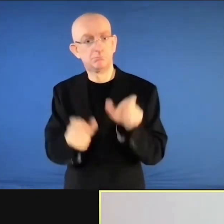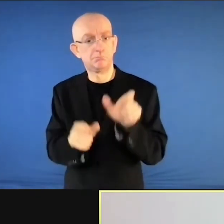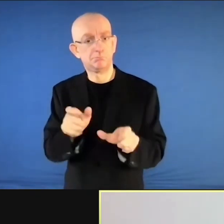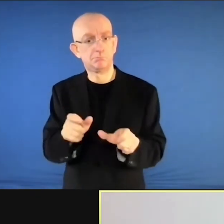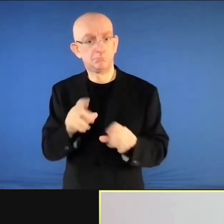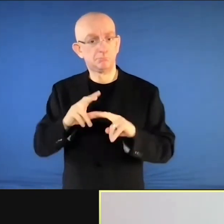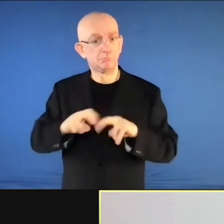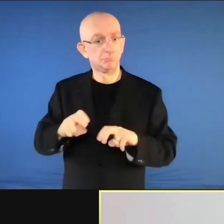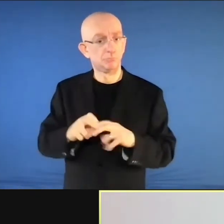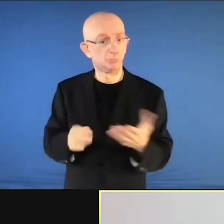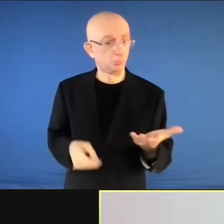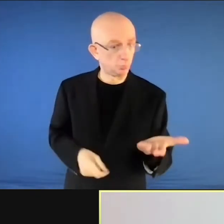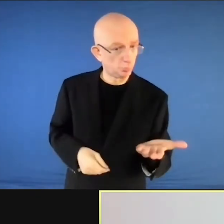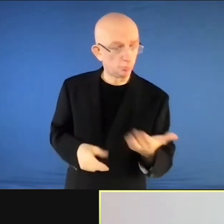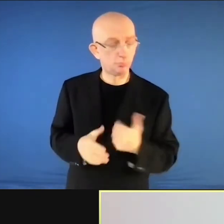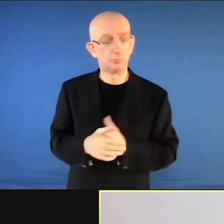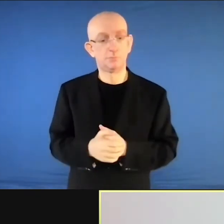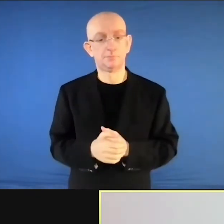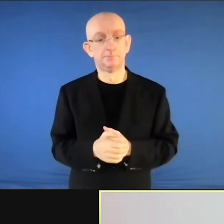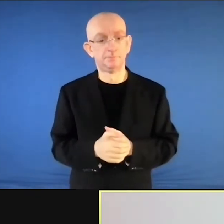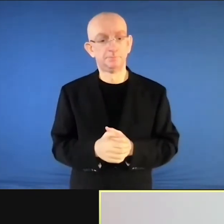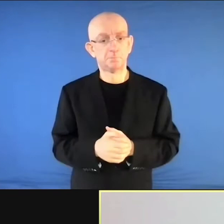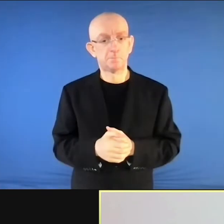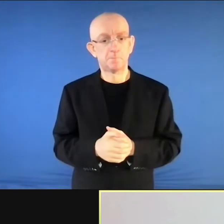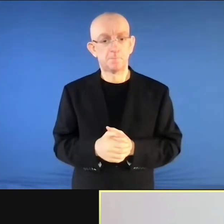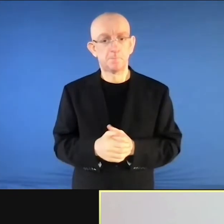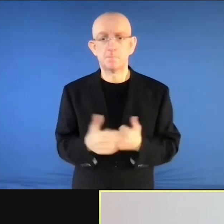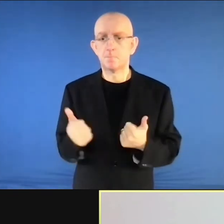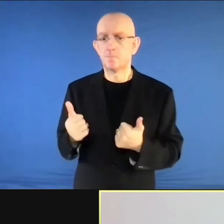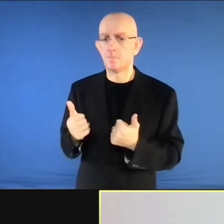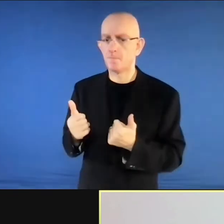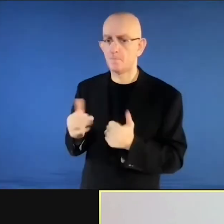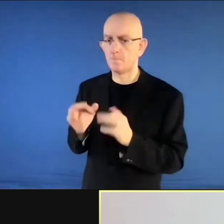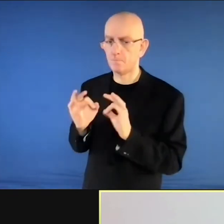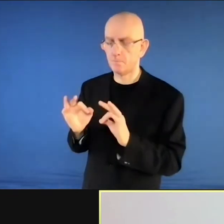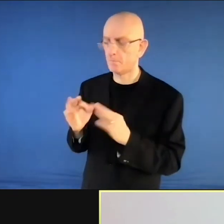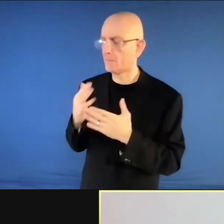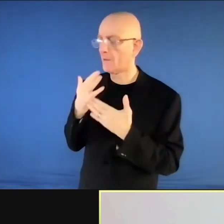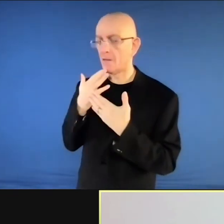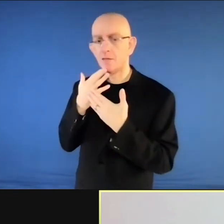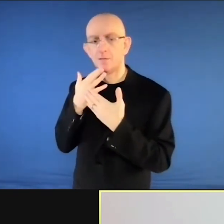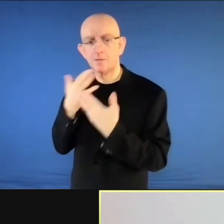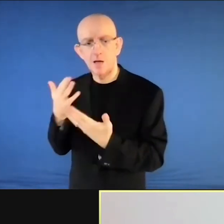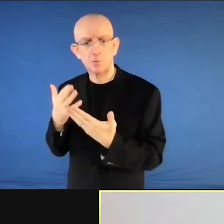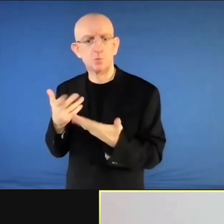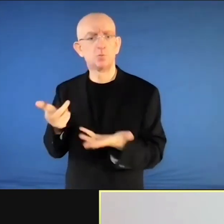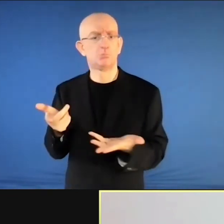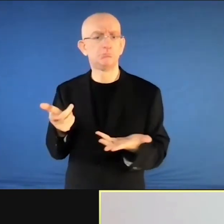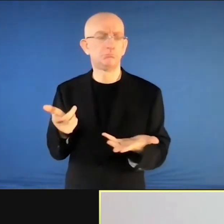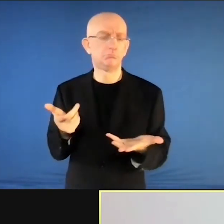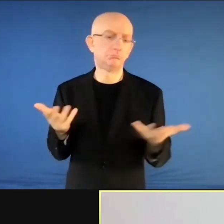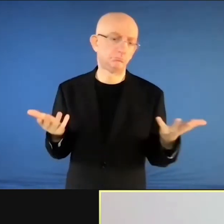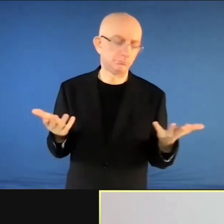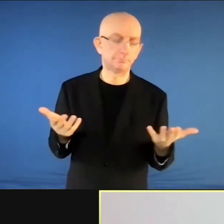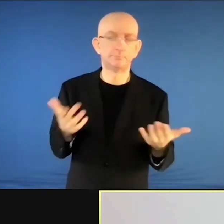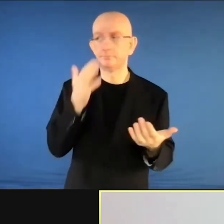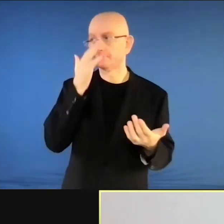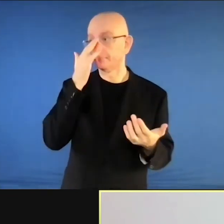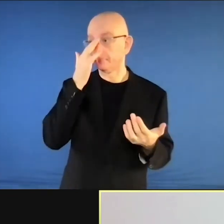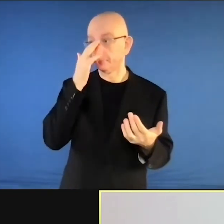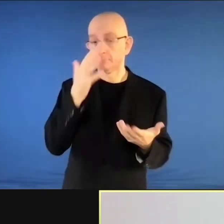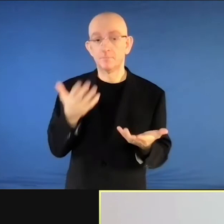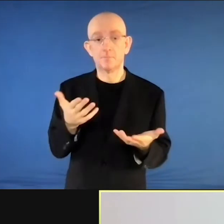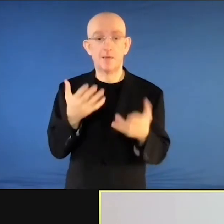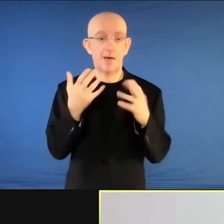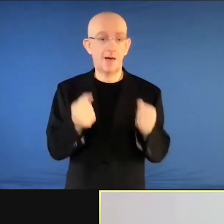The ways of actually reaching or disseminating information in regards to the research, for instance, okay,